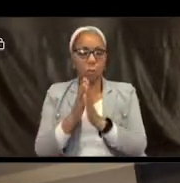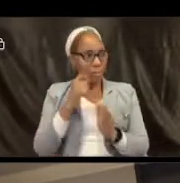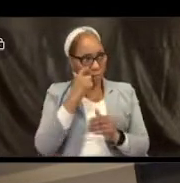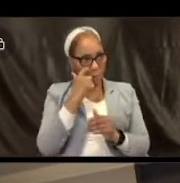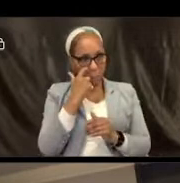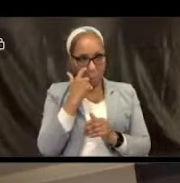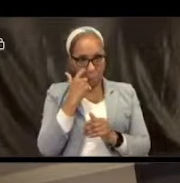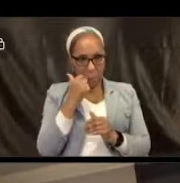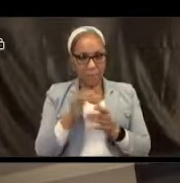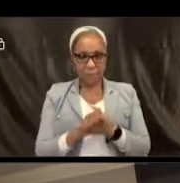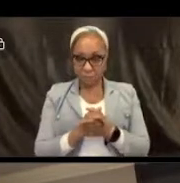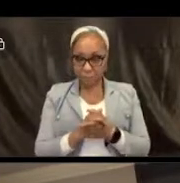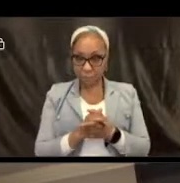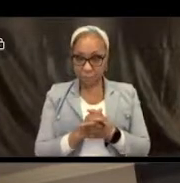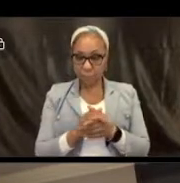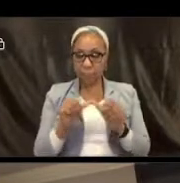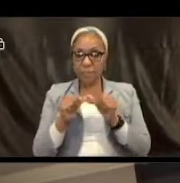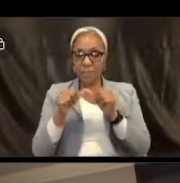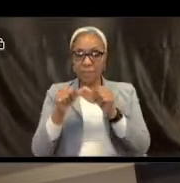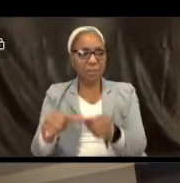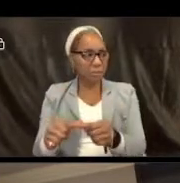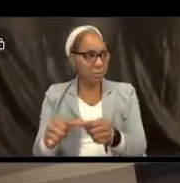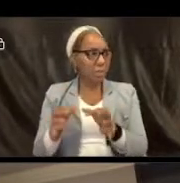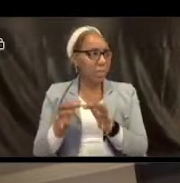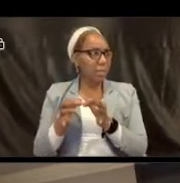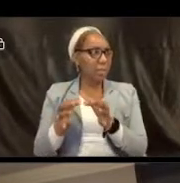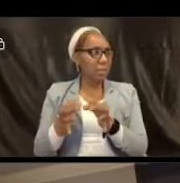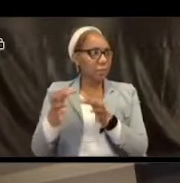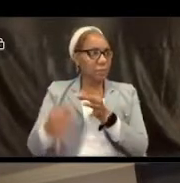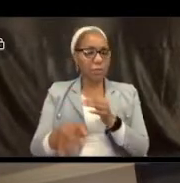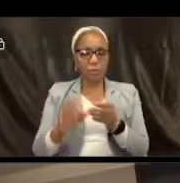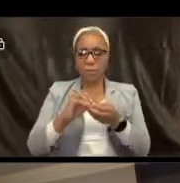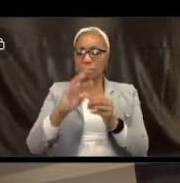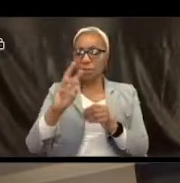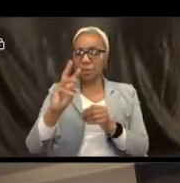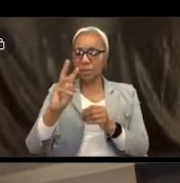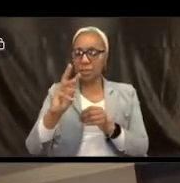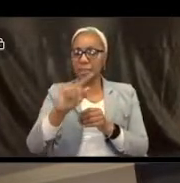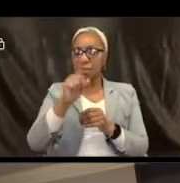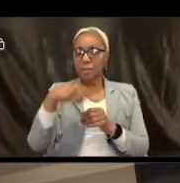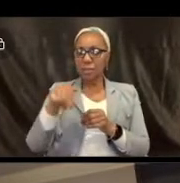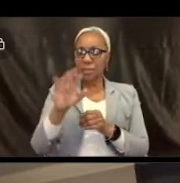Continuing on consent deferral, page 2, item 16,